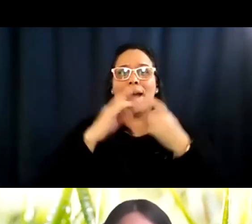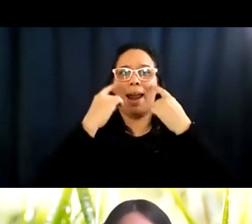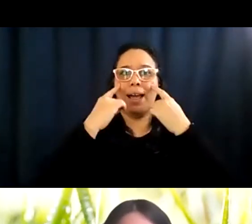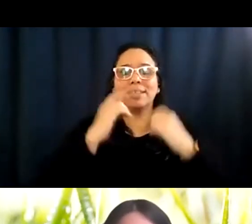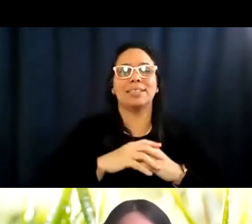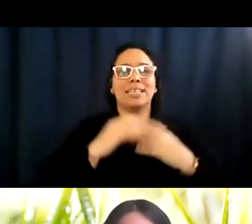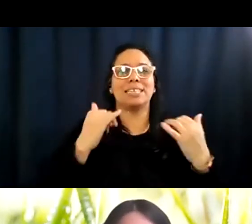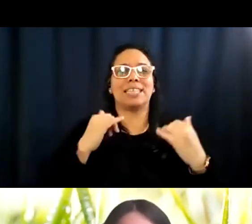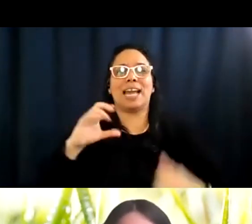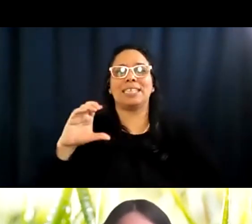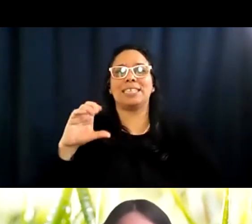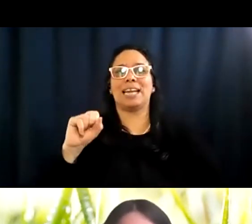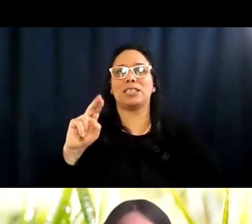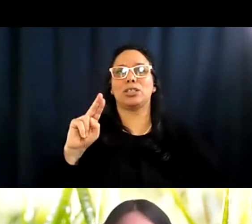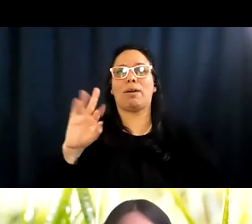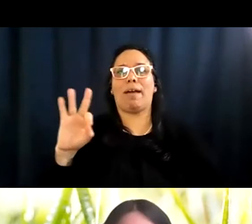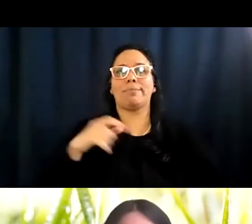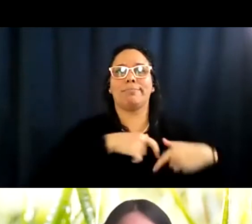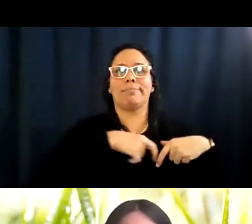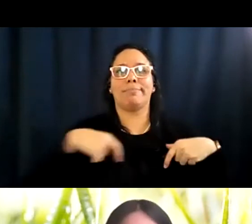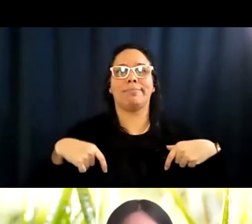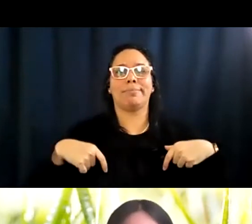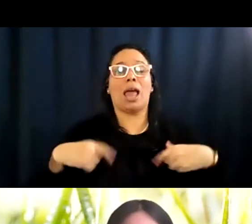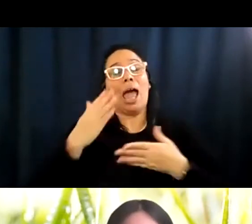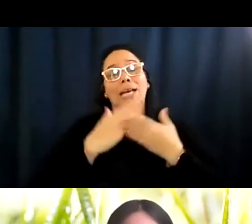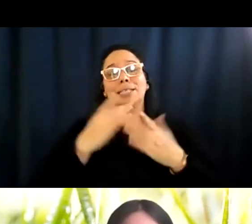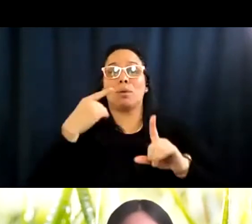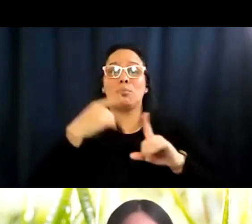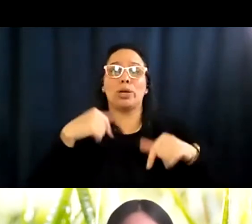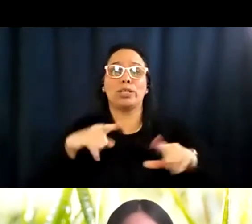State Fullerton sweater and will likely pull her hair back into a ponytail at some point during this event.